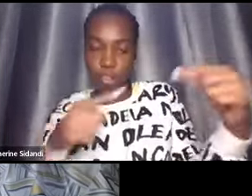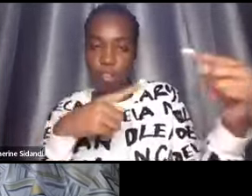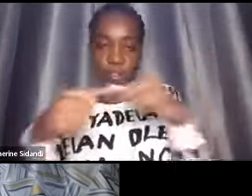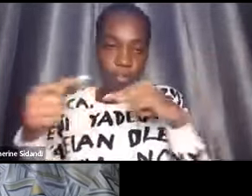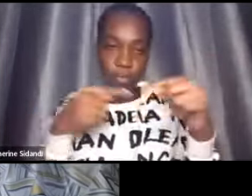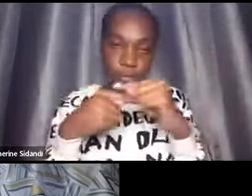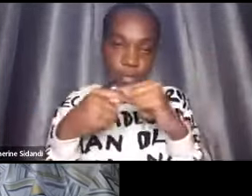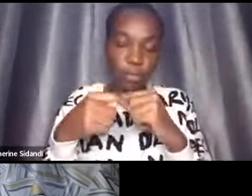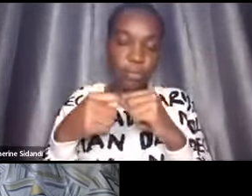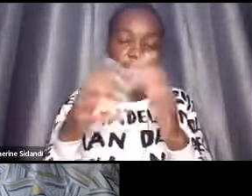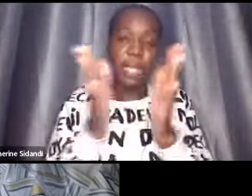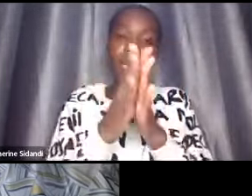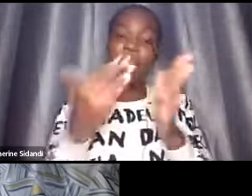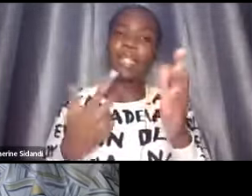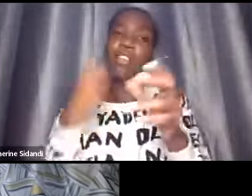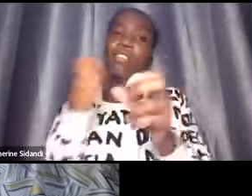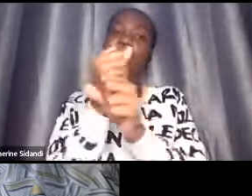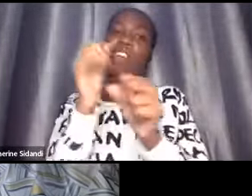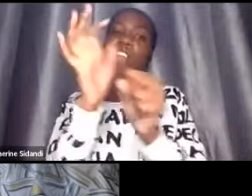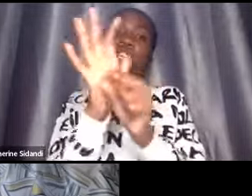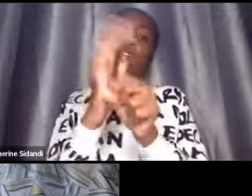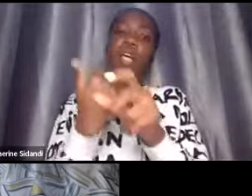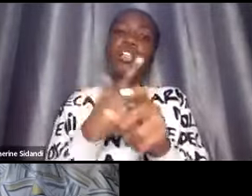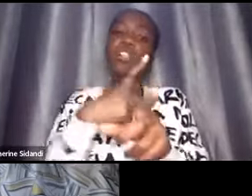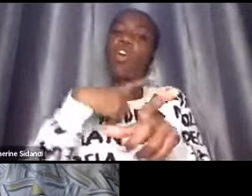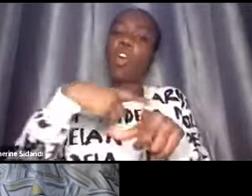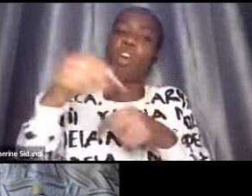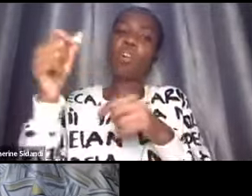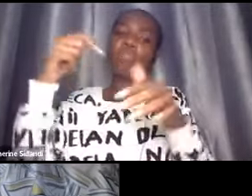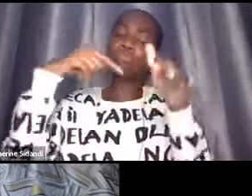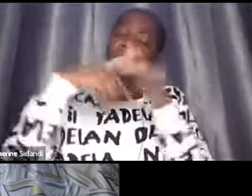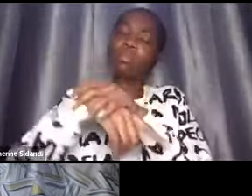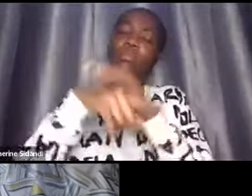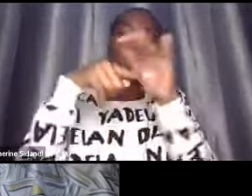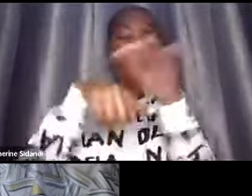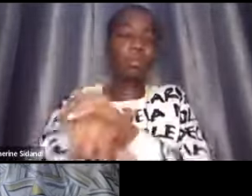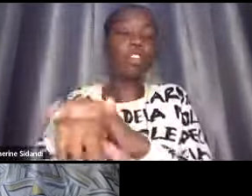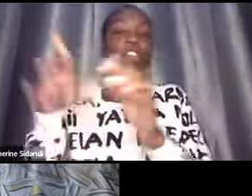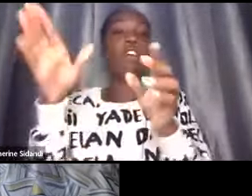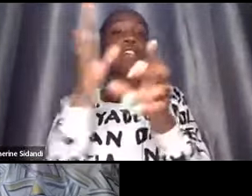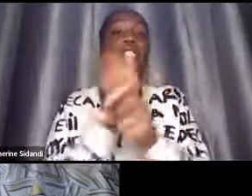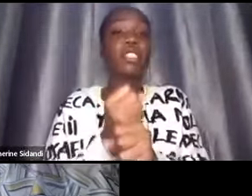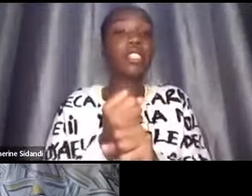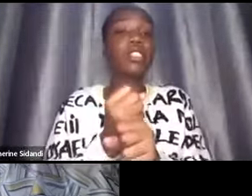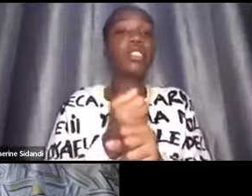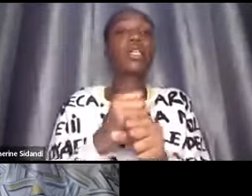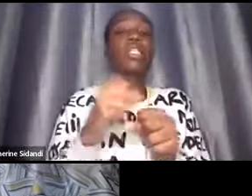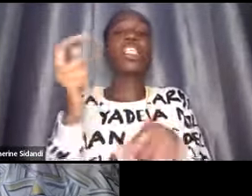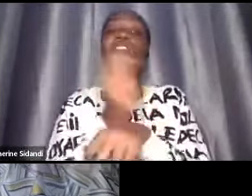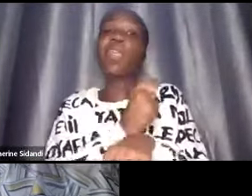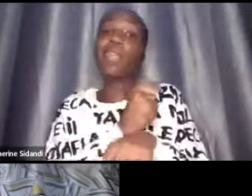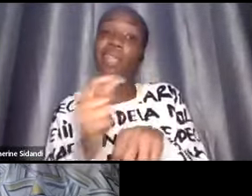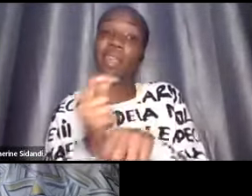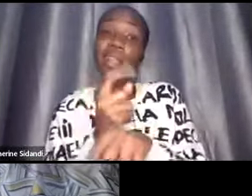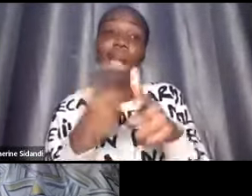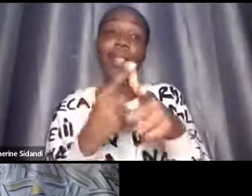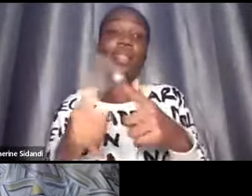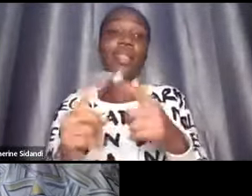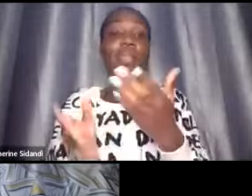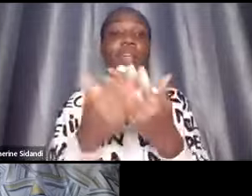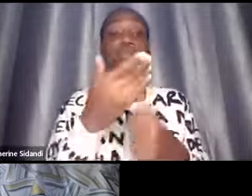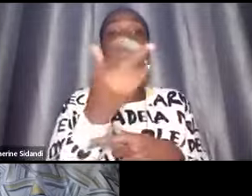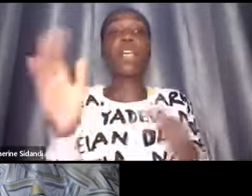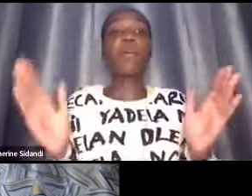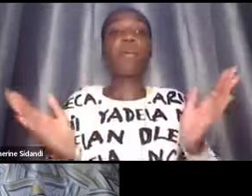we do a lot. We go internally into companies, organizations, we bring in the training, and then we help you improve on